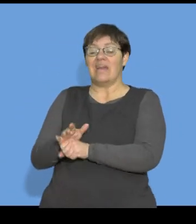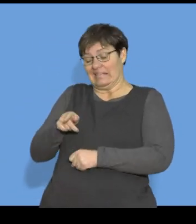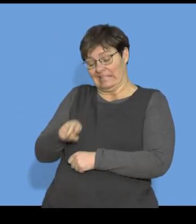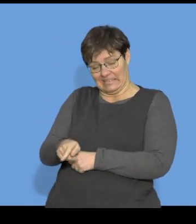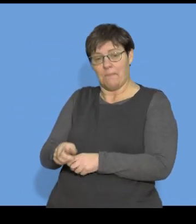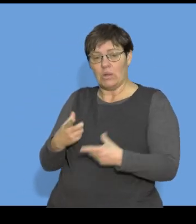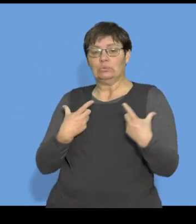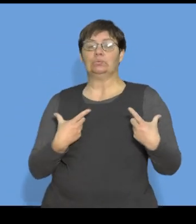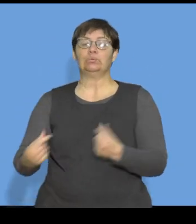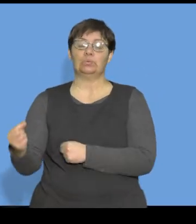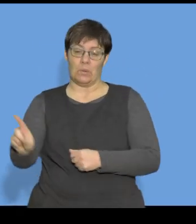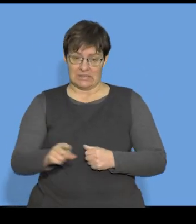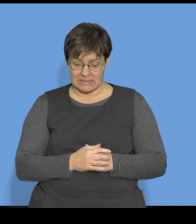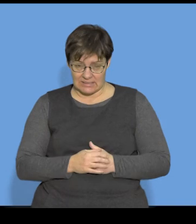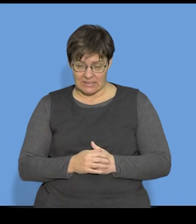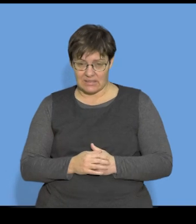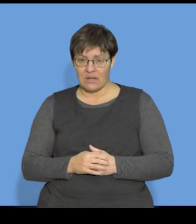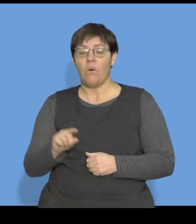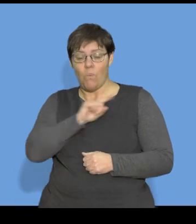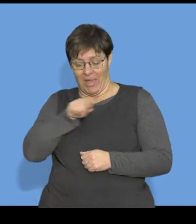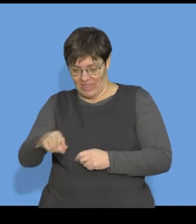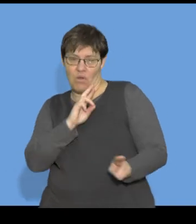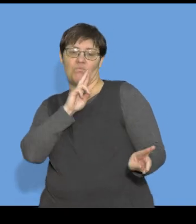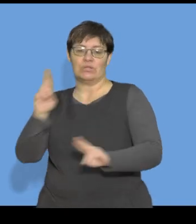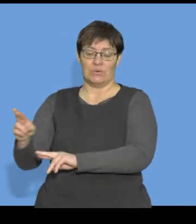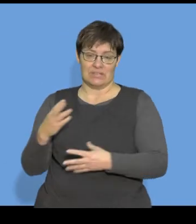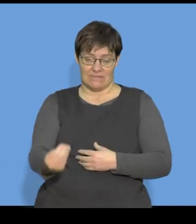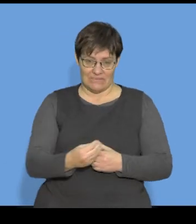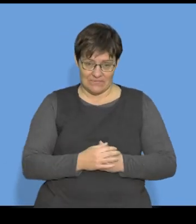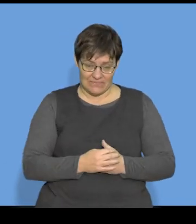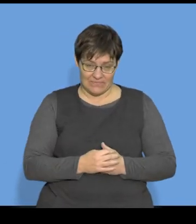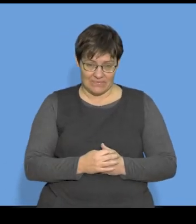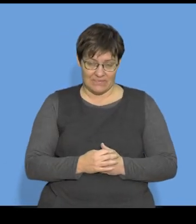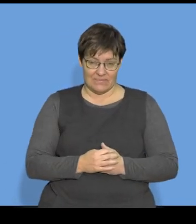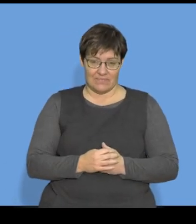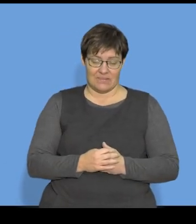the effectors. Why to the effectors? For response.